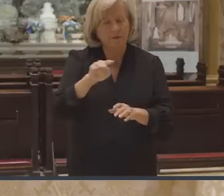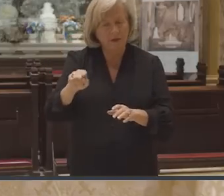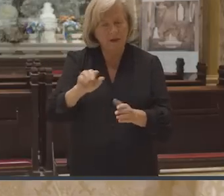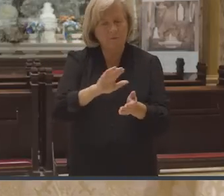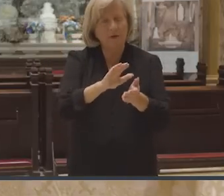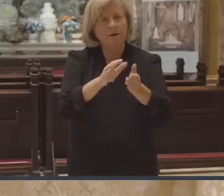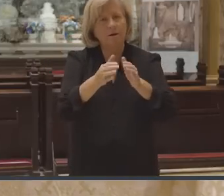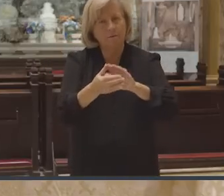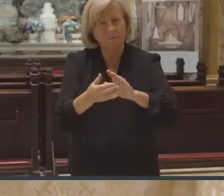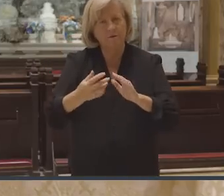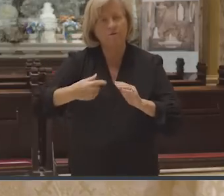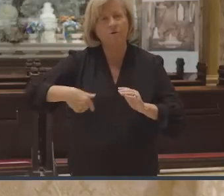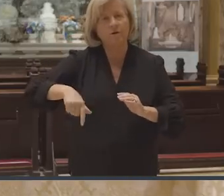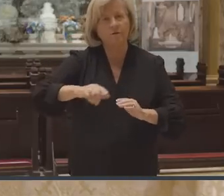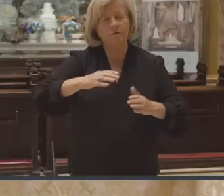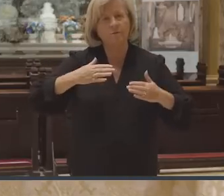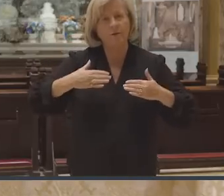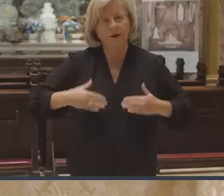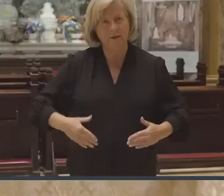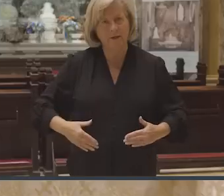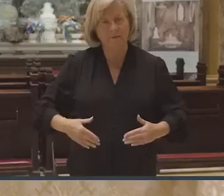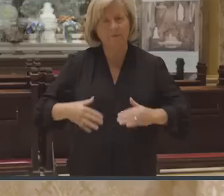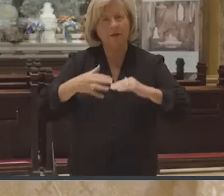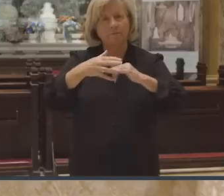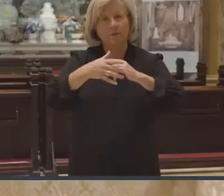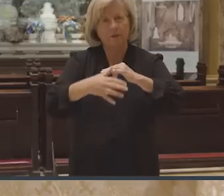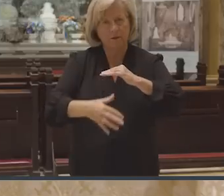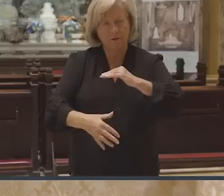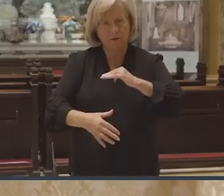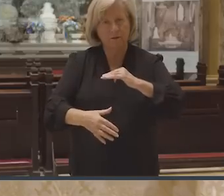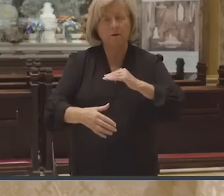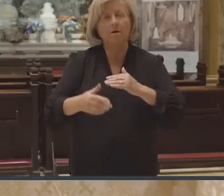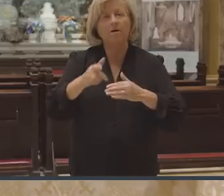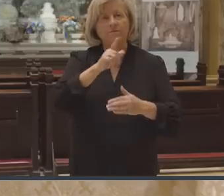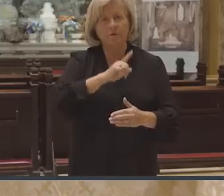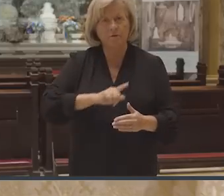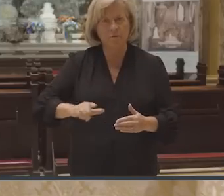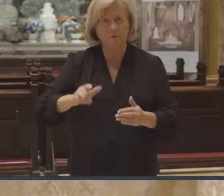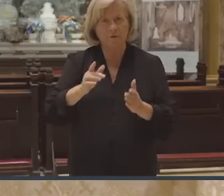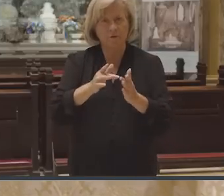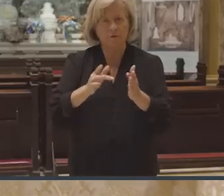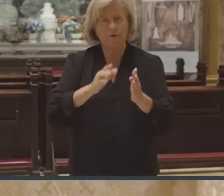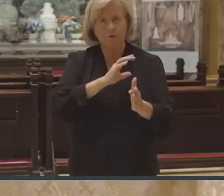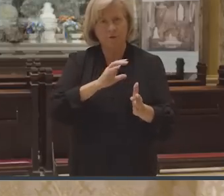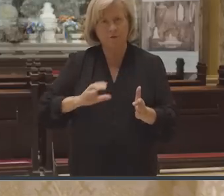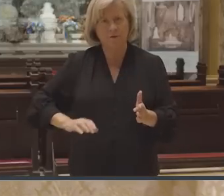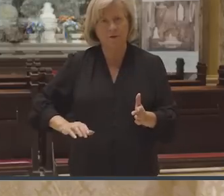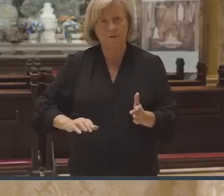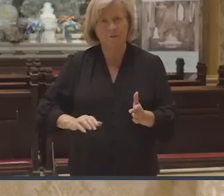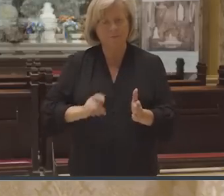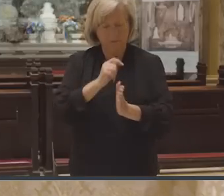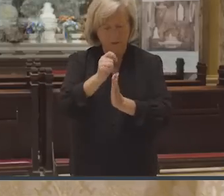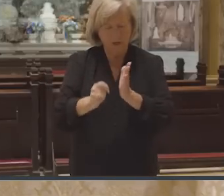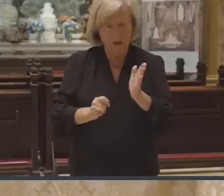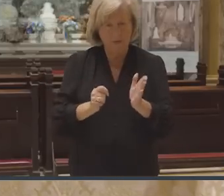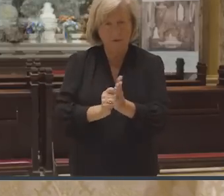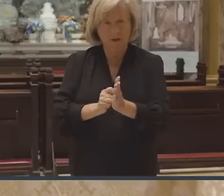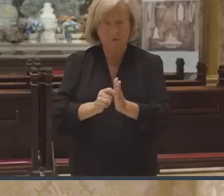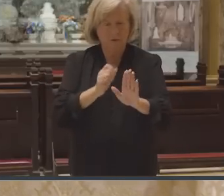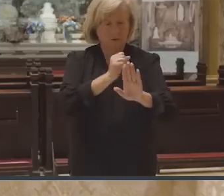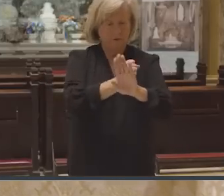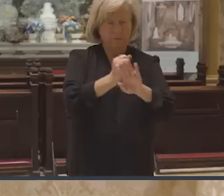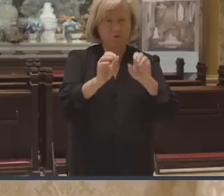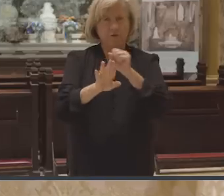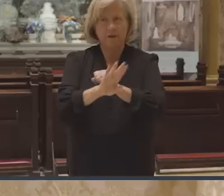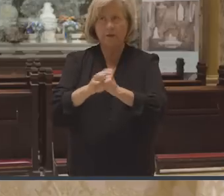become for us the body and blood of our Lord Jesus Christ. At the time he was betrayed and